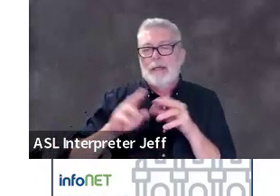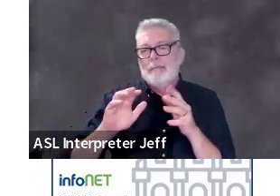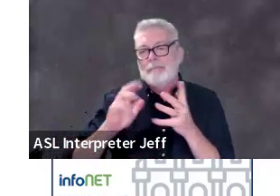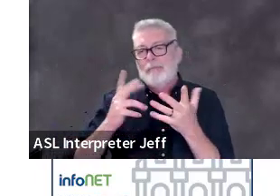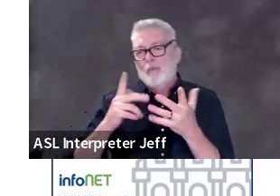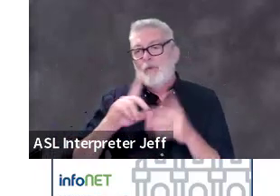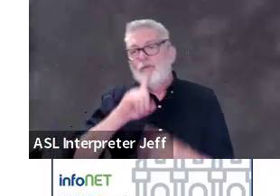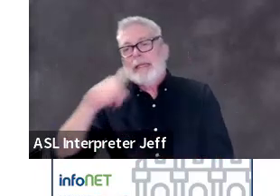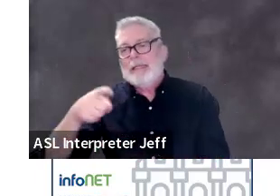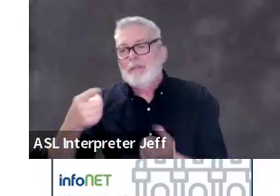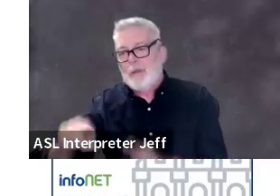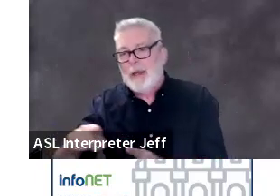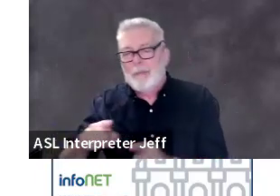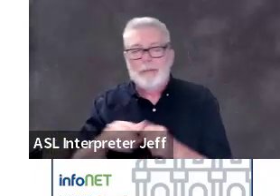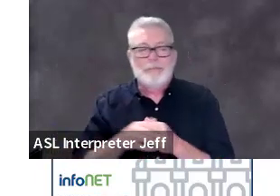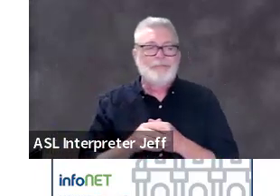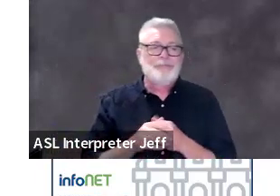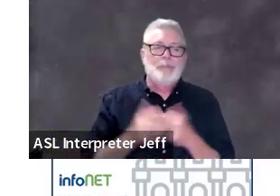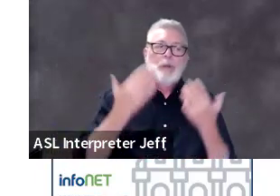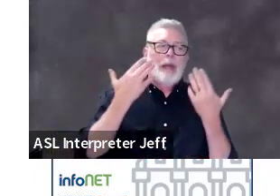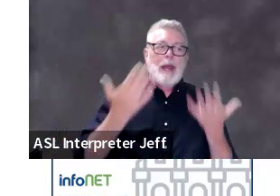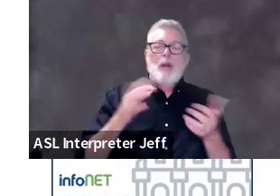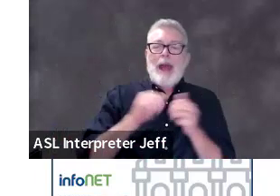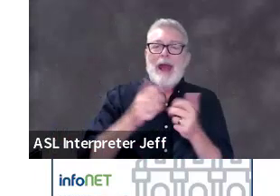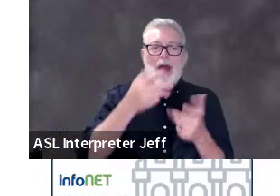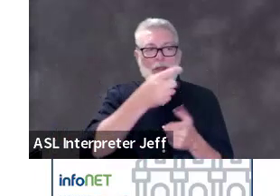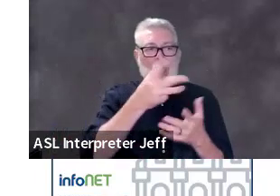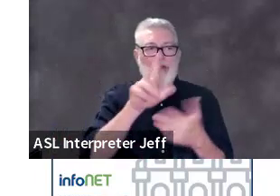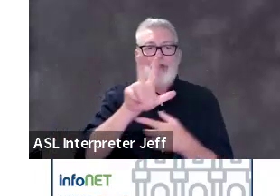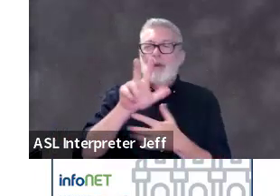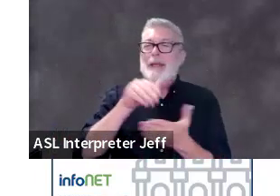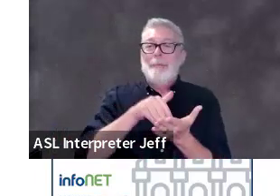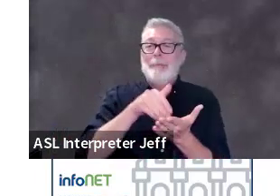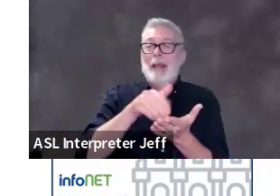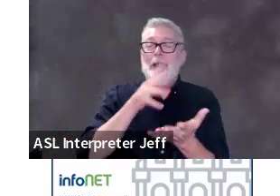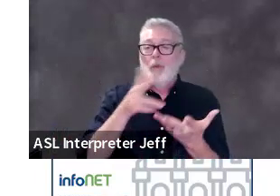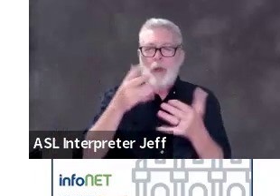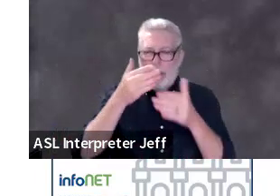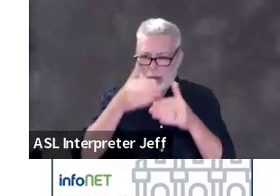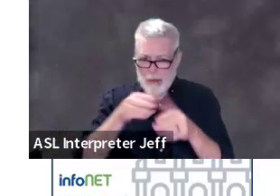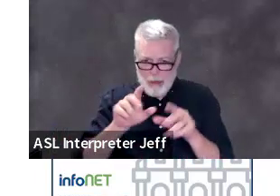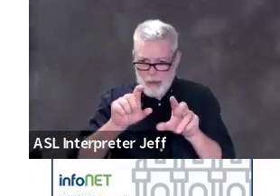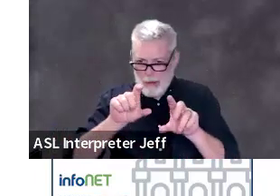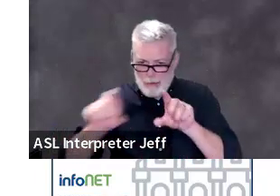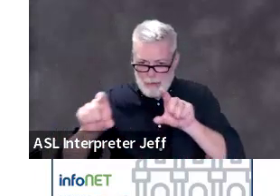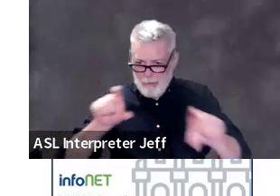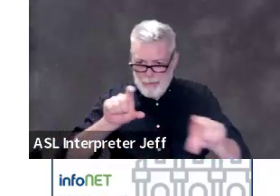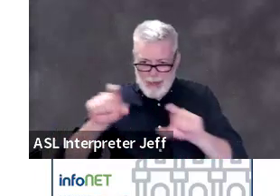needed. So I don't really know how they're going to apply that $3 million, if they'll just apply it to